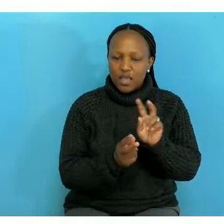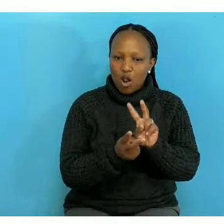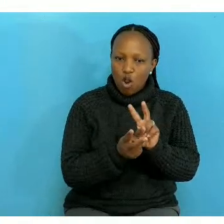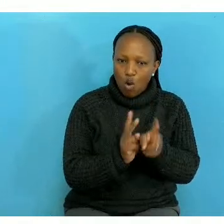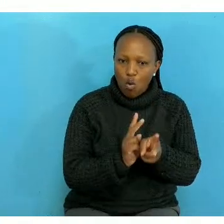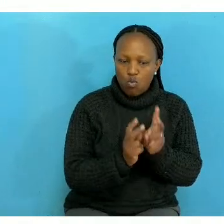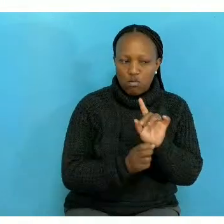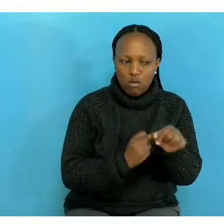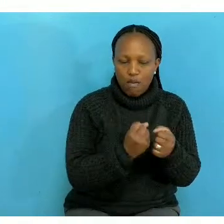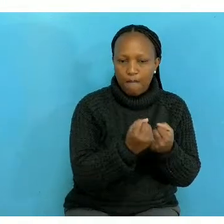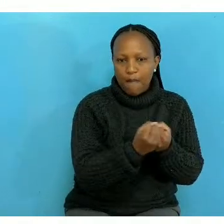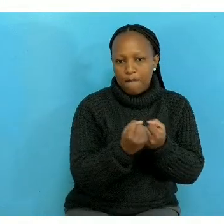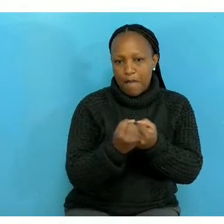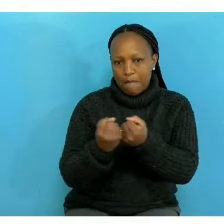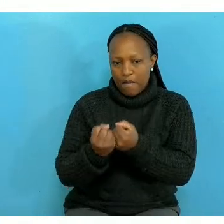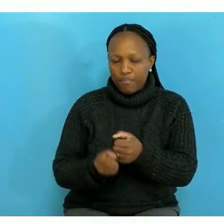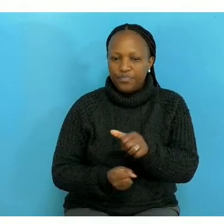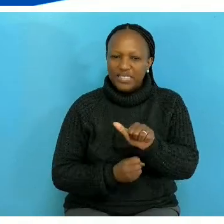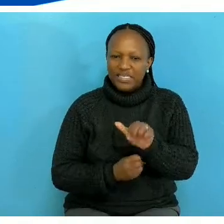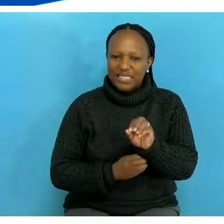support is 60 million.